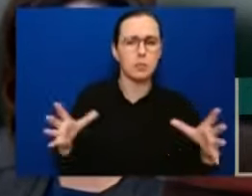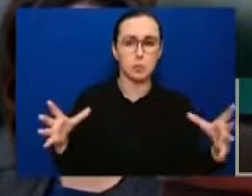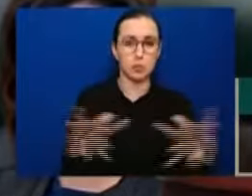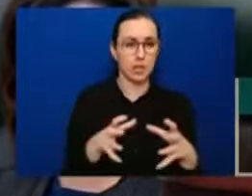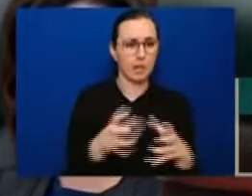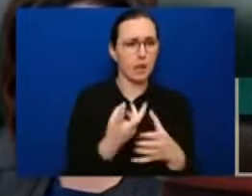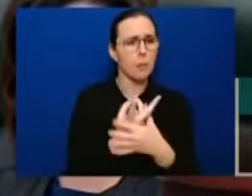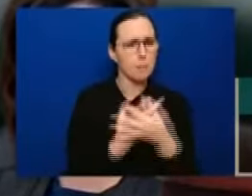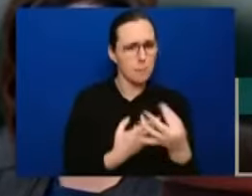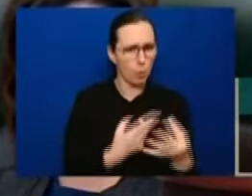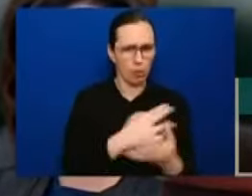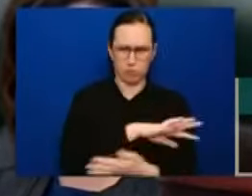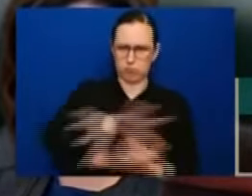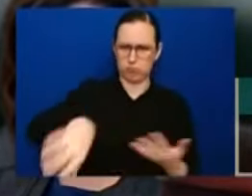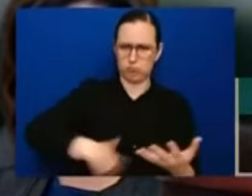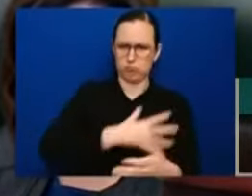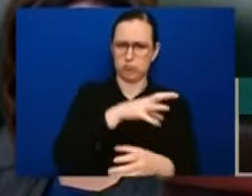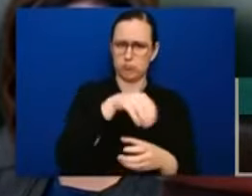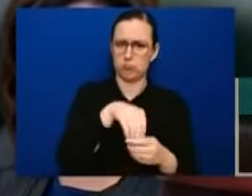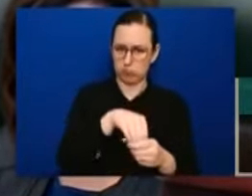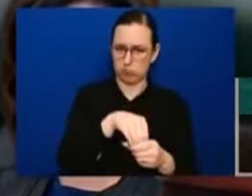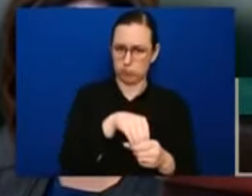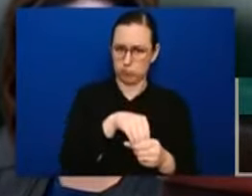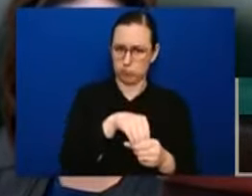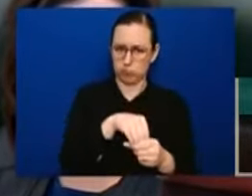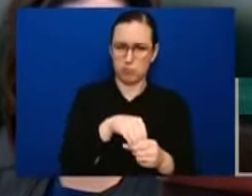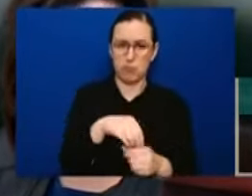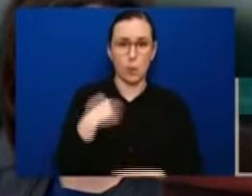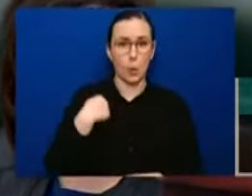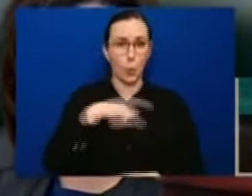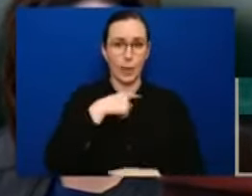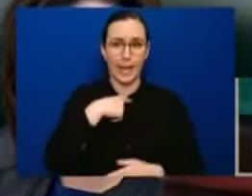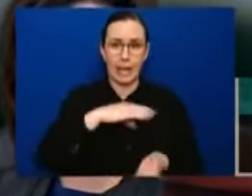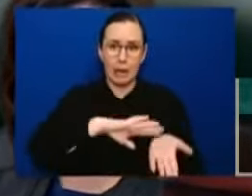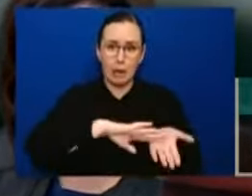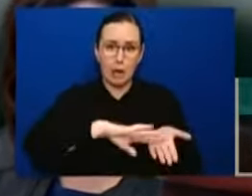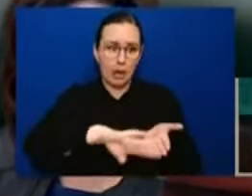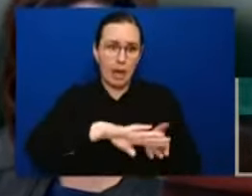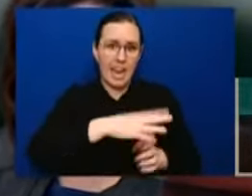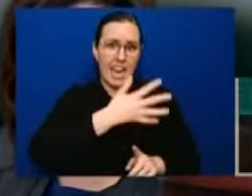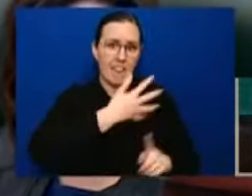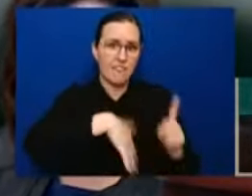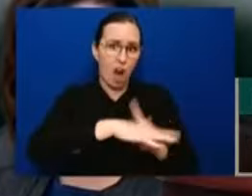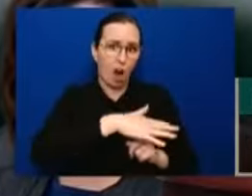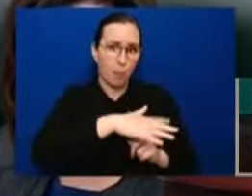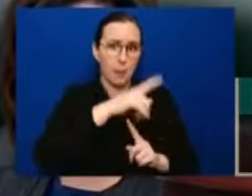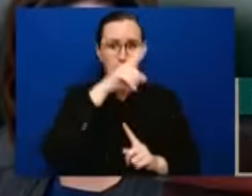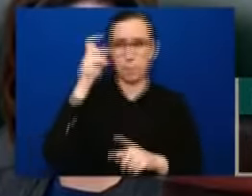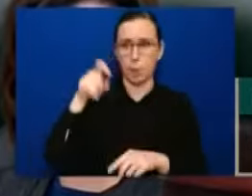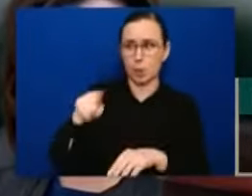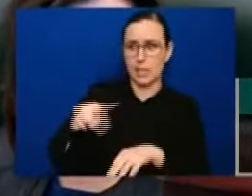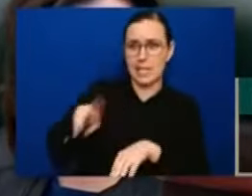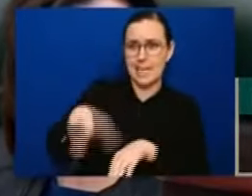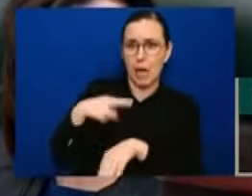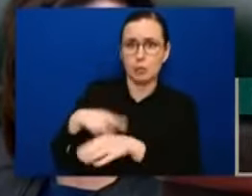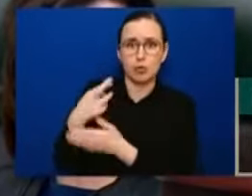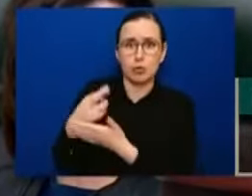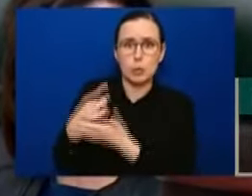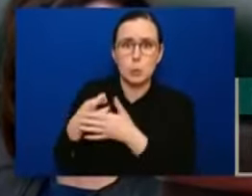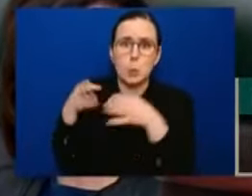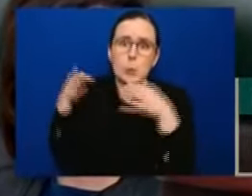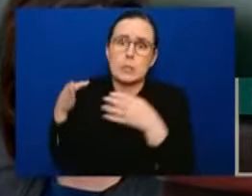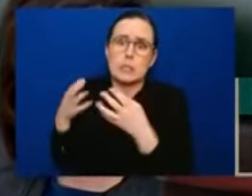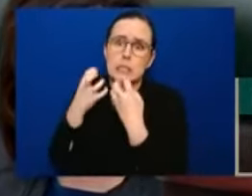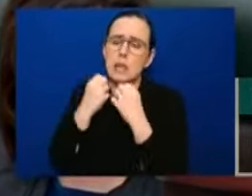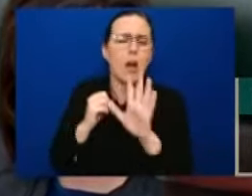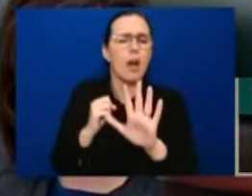environment or the development of natural resources. It is both. Mr. Speaker, Alberta is a global leader in emerging